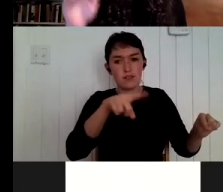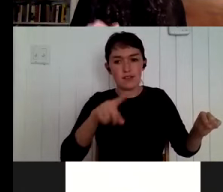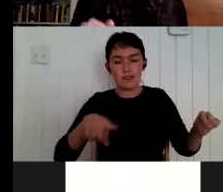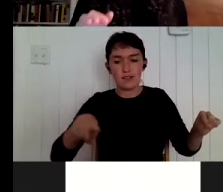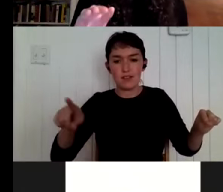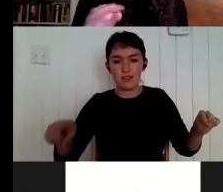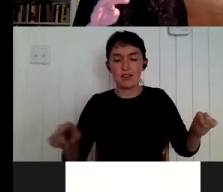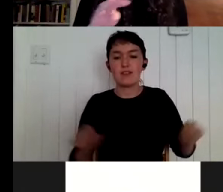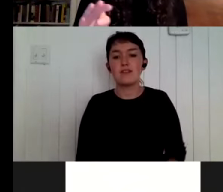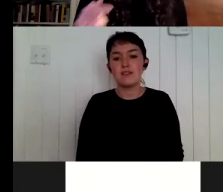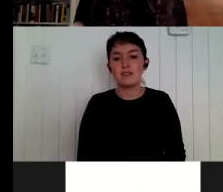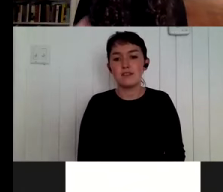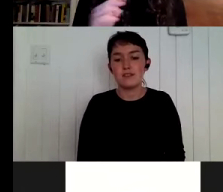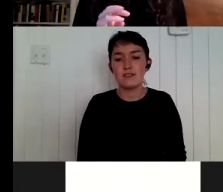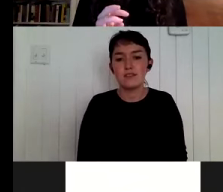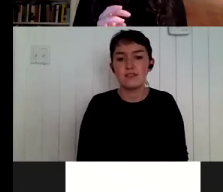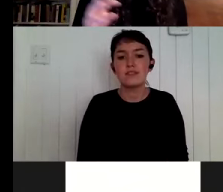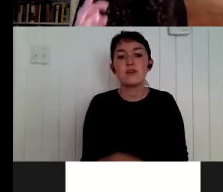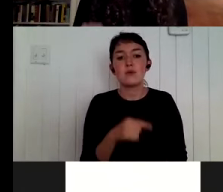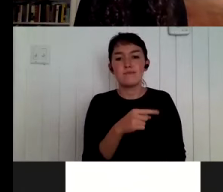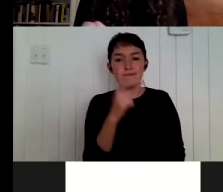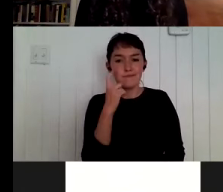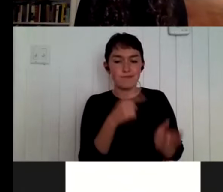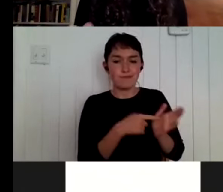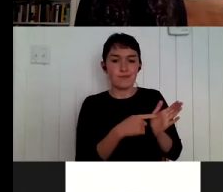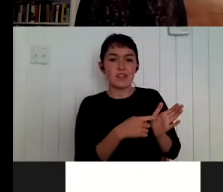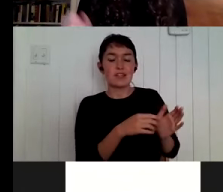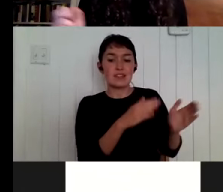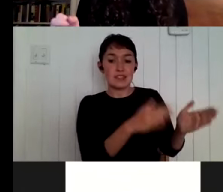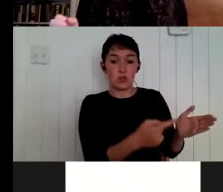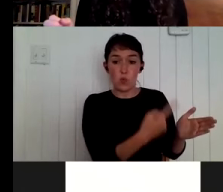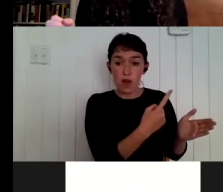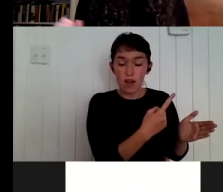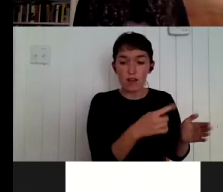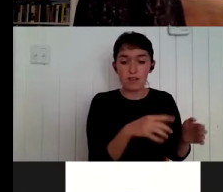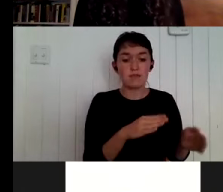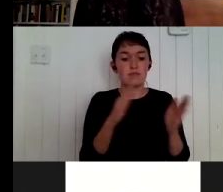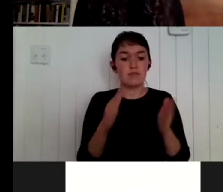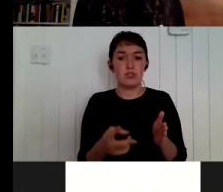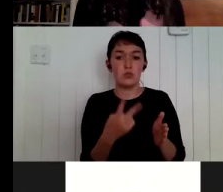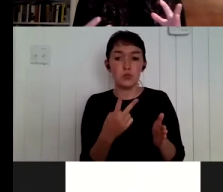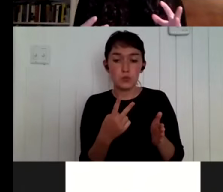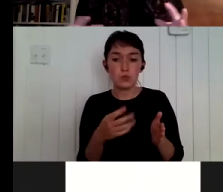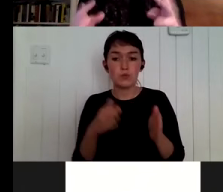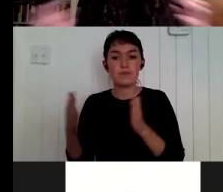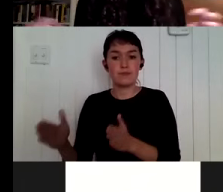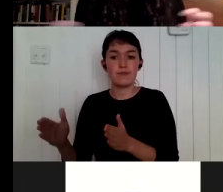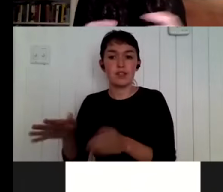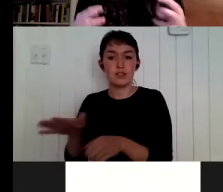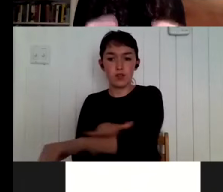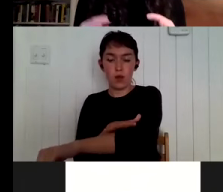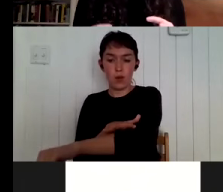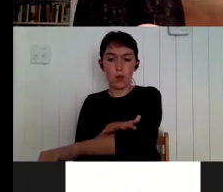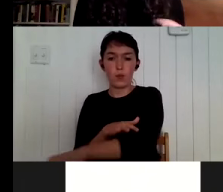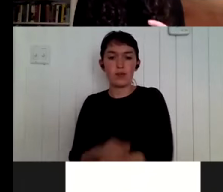from wake to then stage 1 sleep, stage 2 sleep, and slow wave sleep. But then they look much smaller